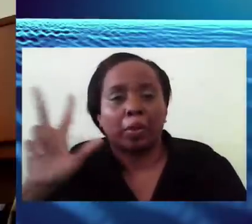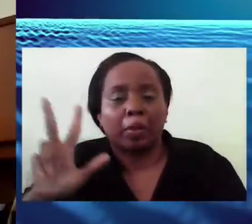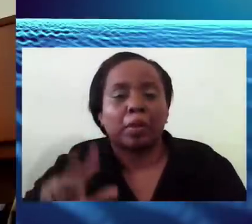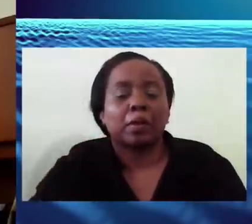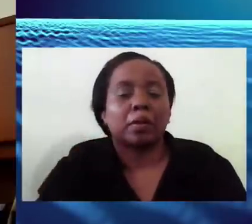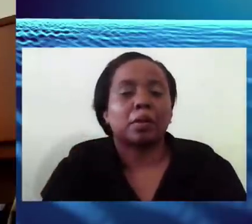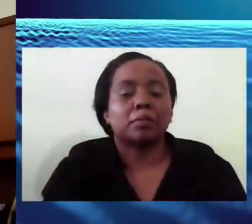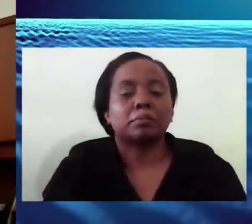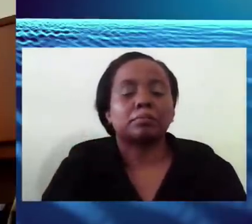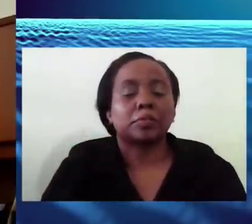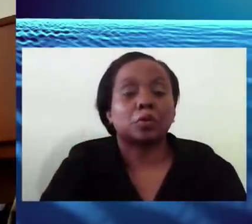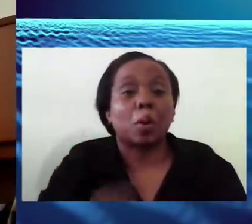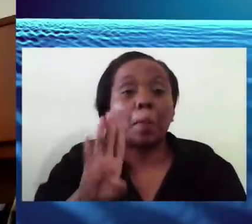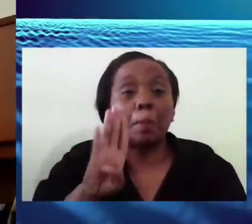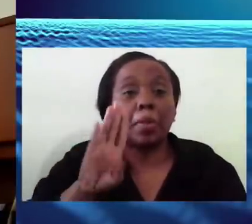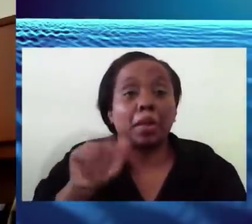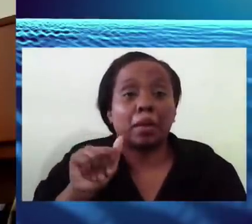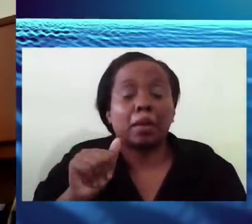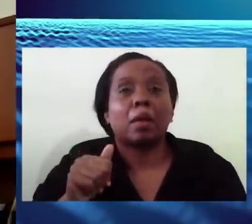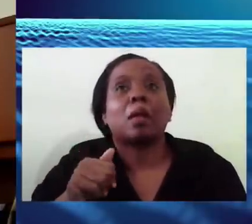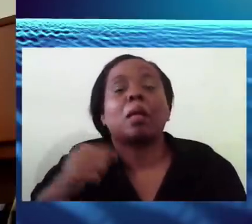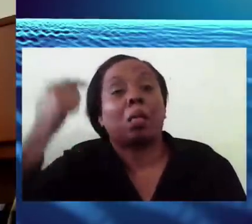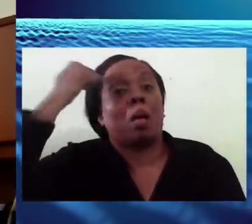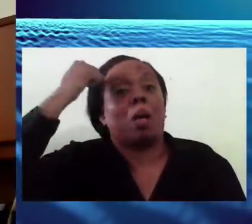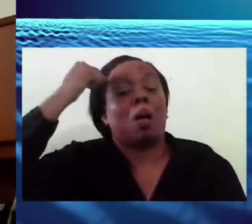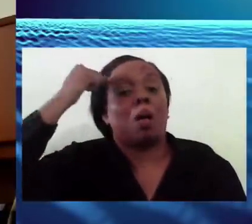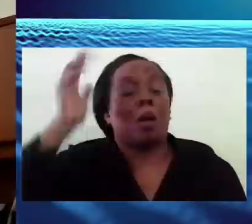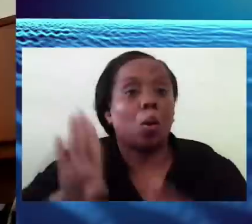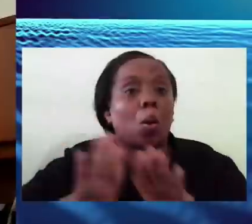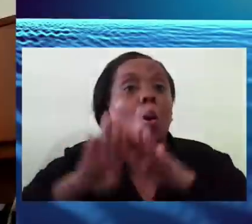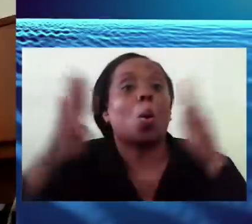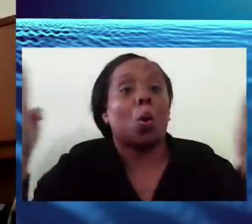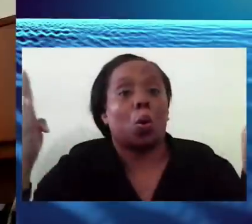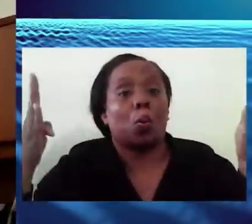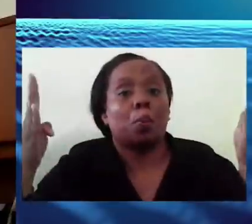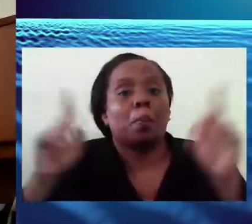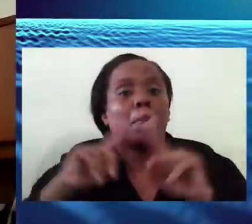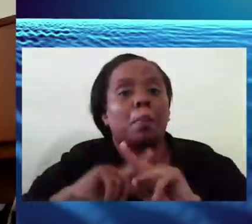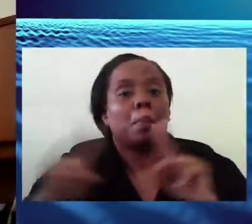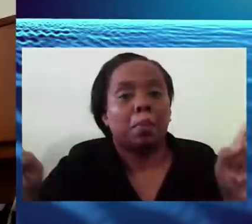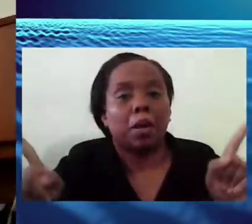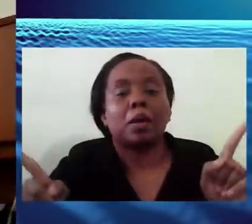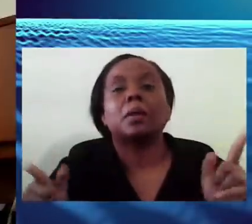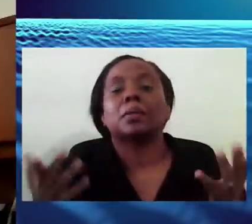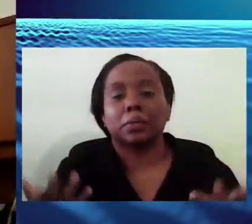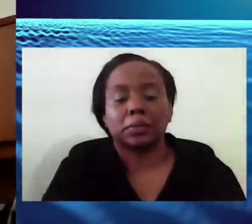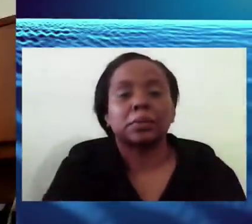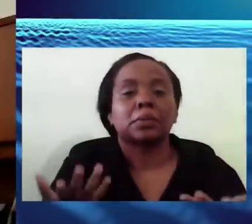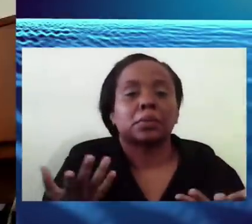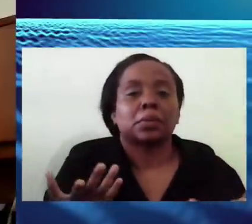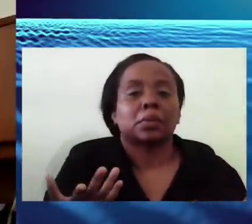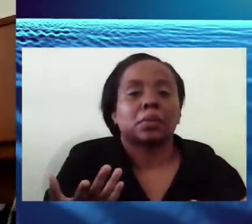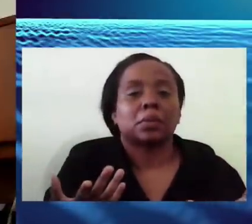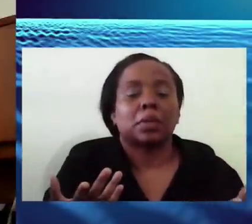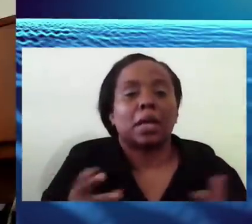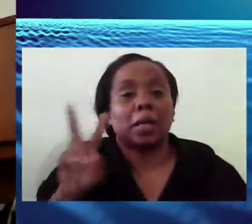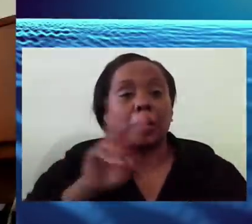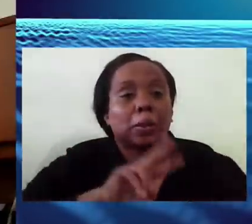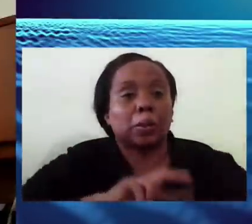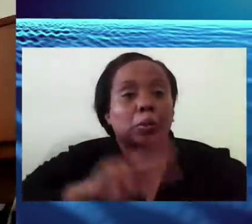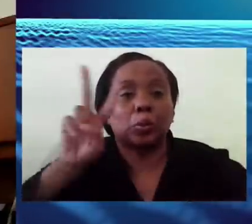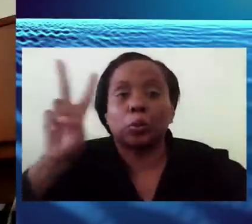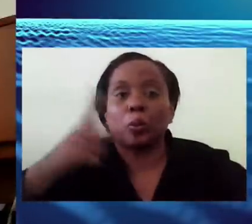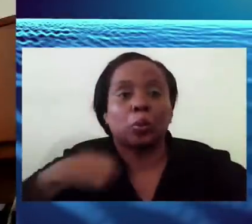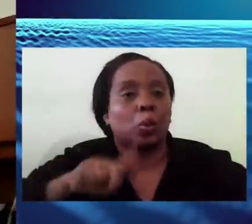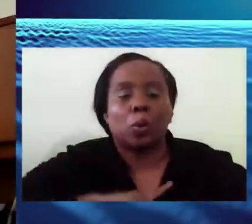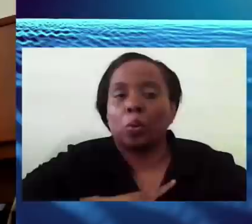the airport would have reopened at the time projected originally, but not confirmed. And so by 2 p.m., we were still not in a